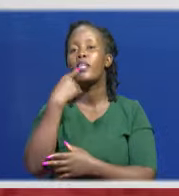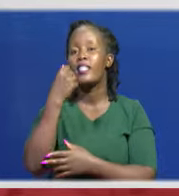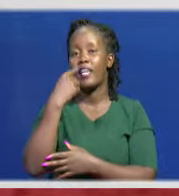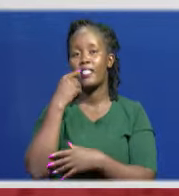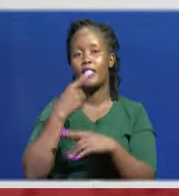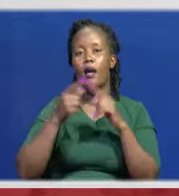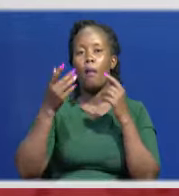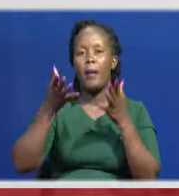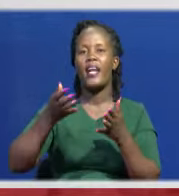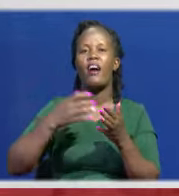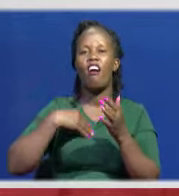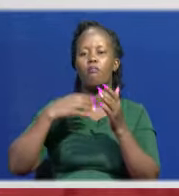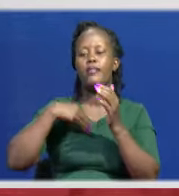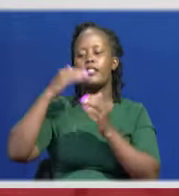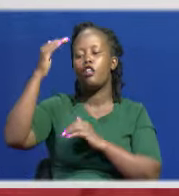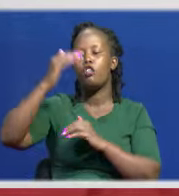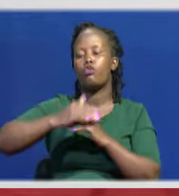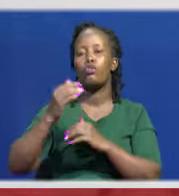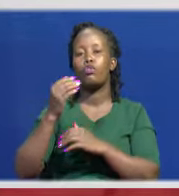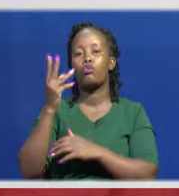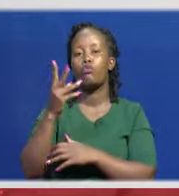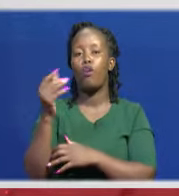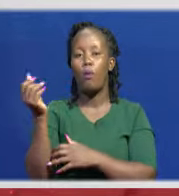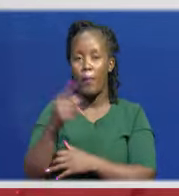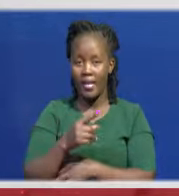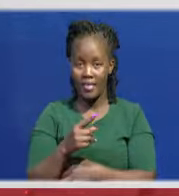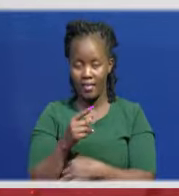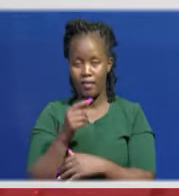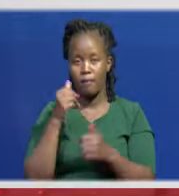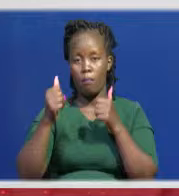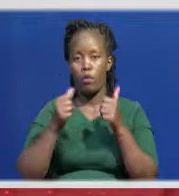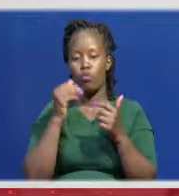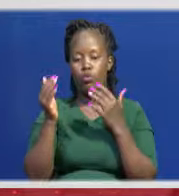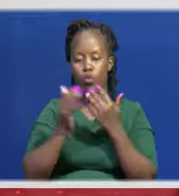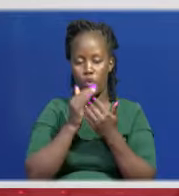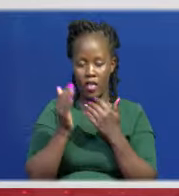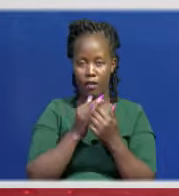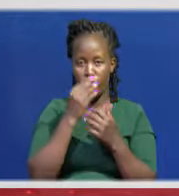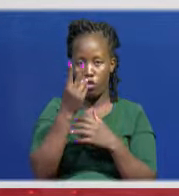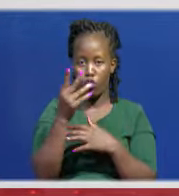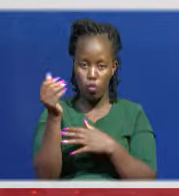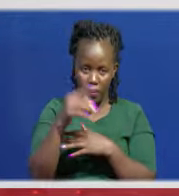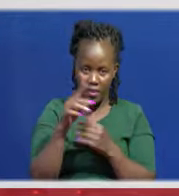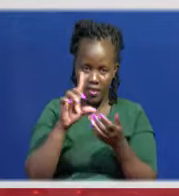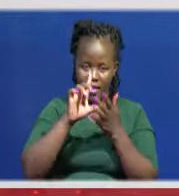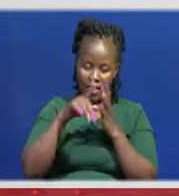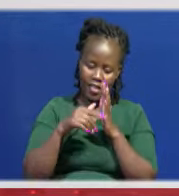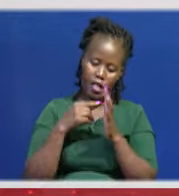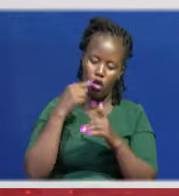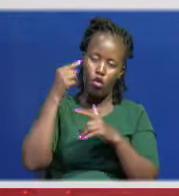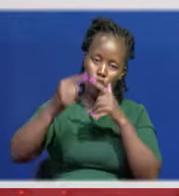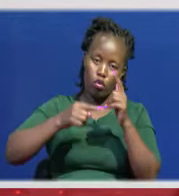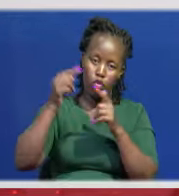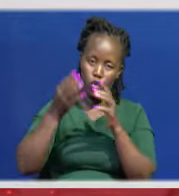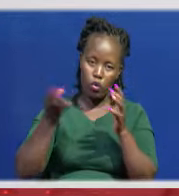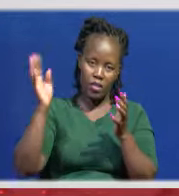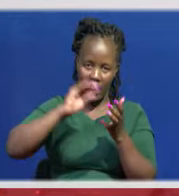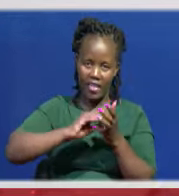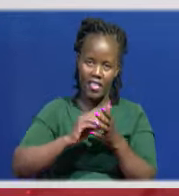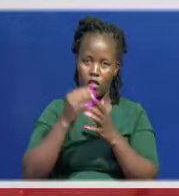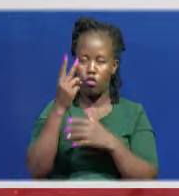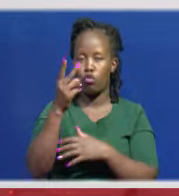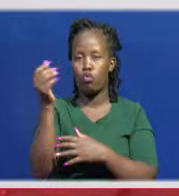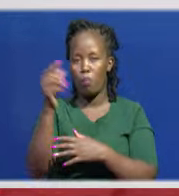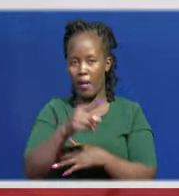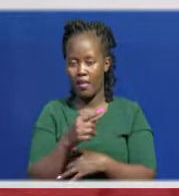down to 4 months in total, where we have an intensified course for 2 months, and then the continuation course for another 2 months. Mm-hmm. And